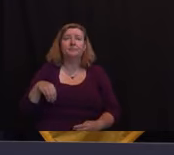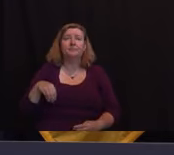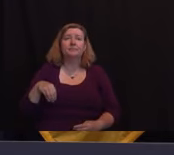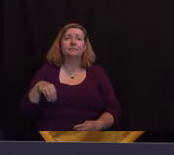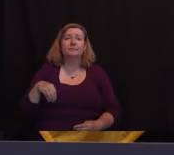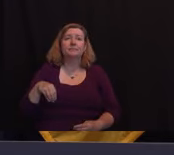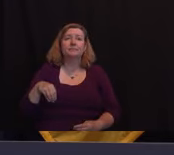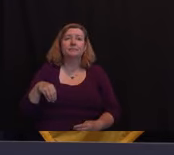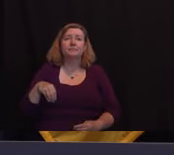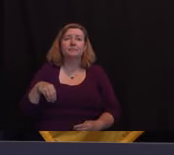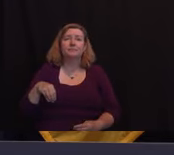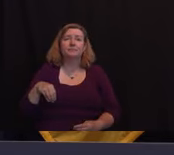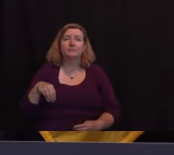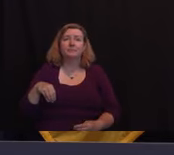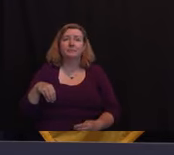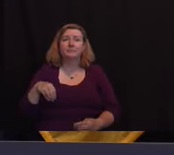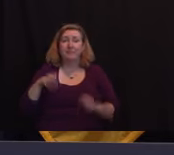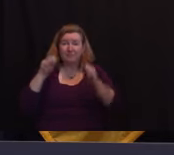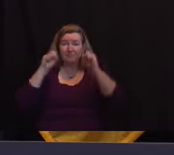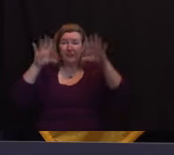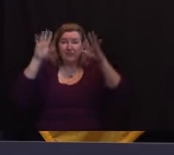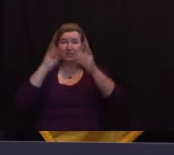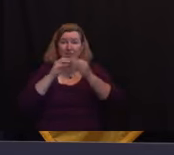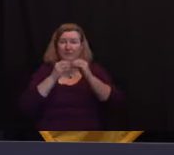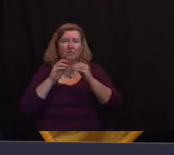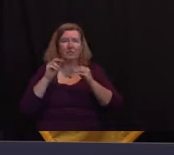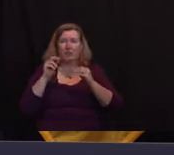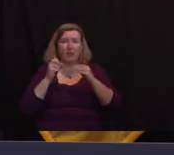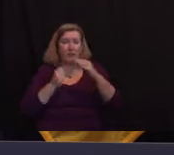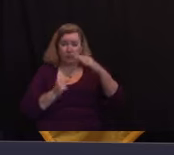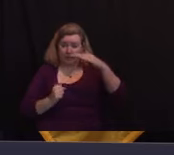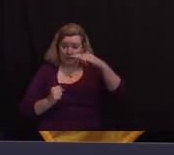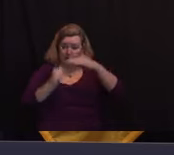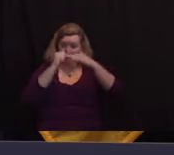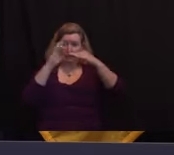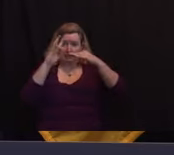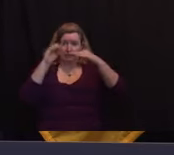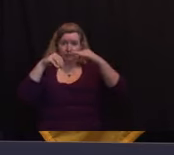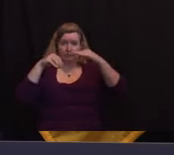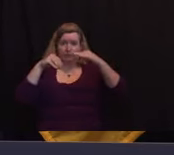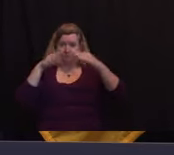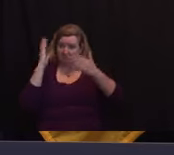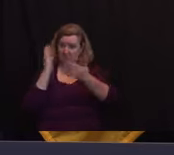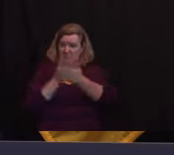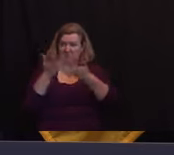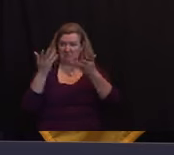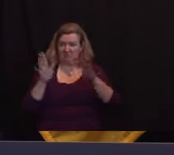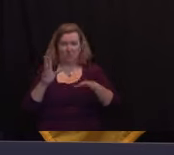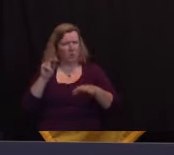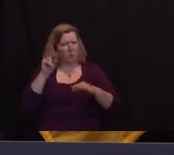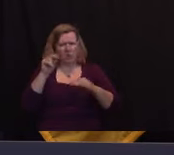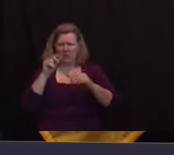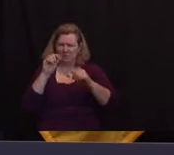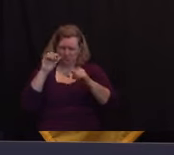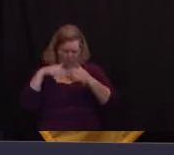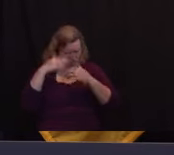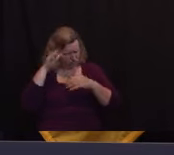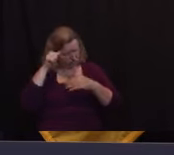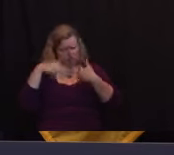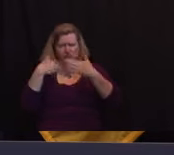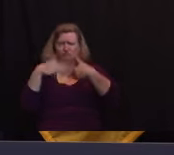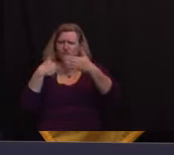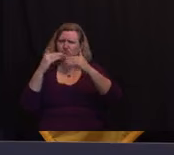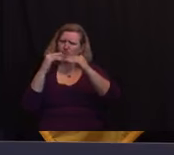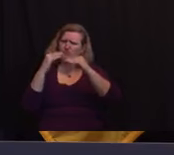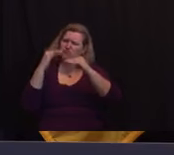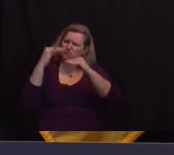discussing the magic, et cetera, we're not stopping. Assuming we get to 70, we're not going to stop. We're going to stay at this and keep